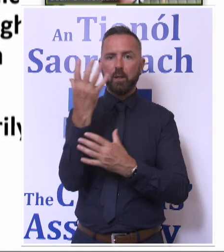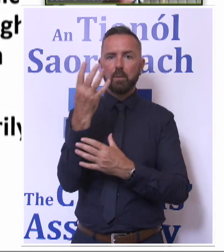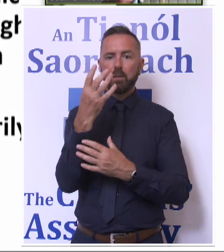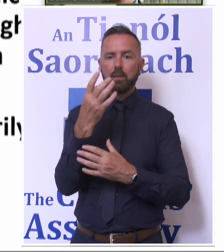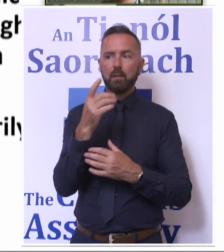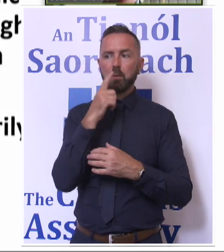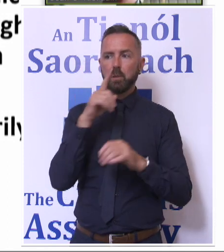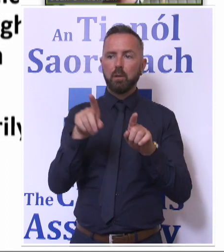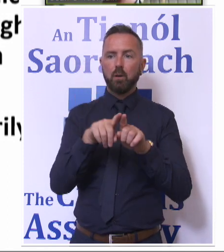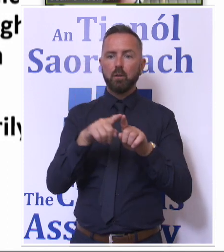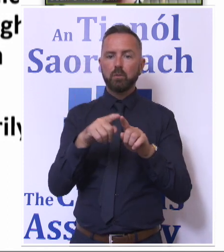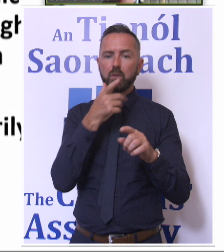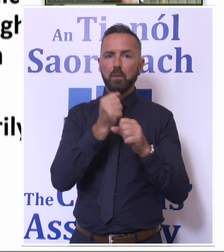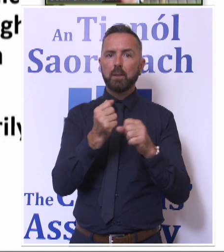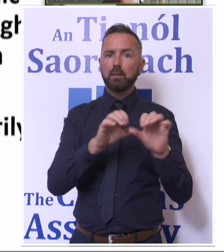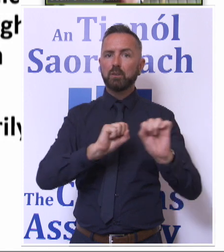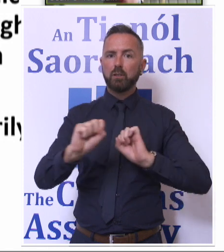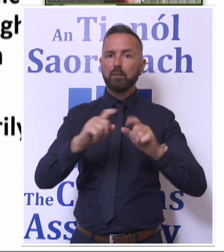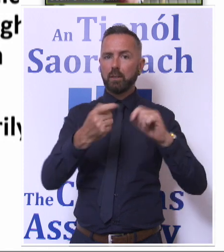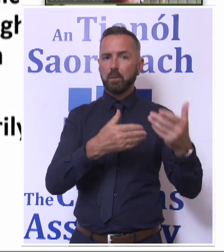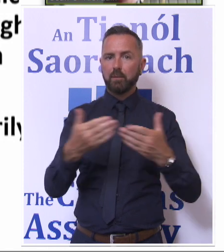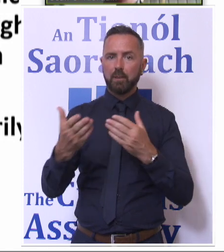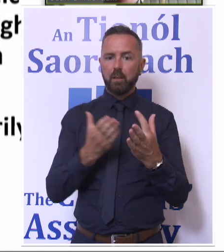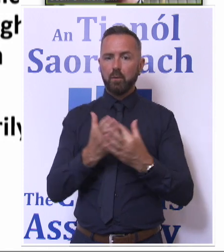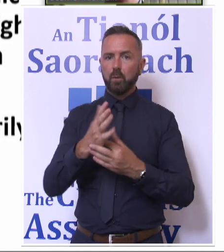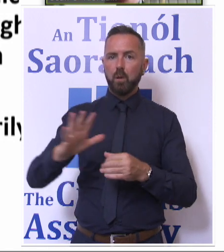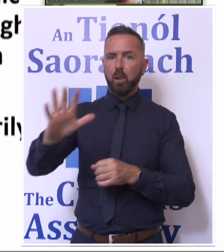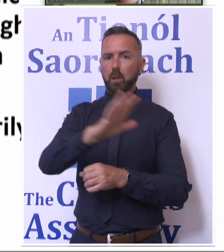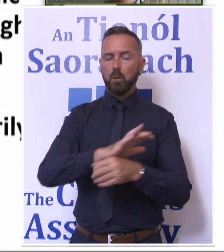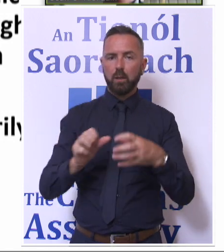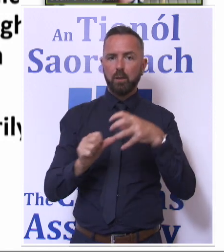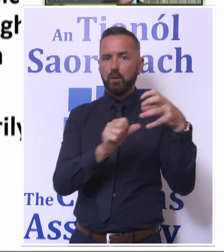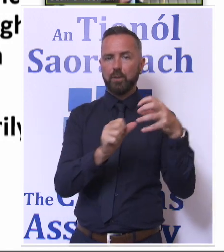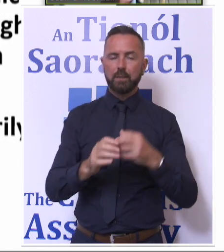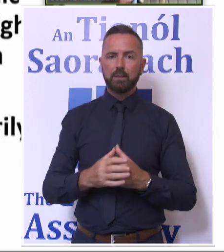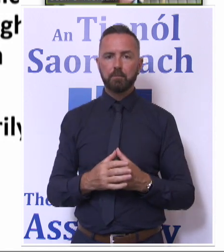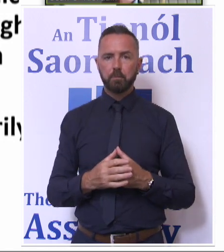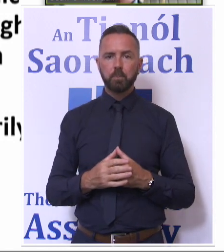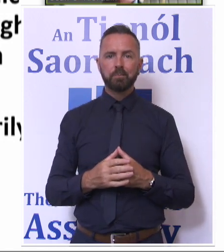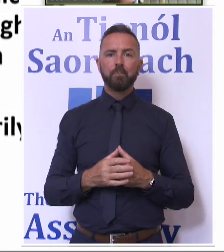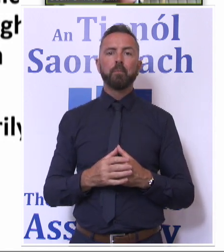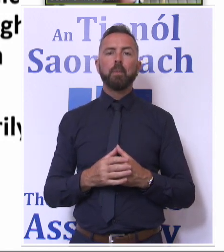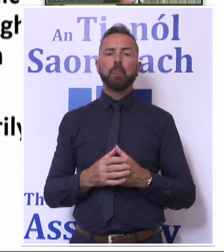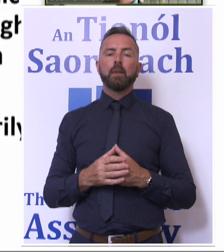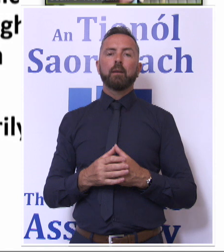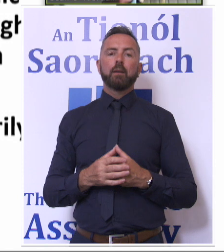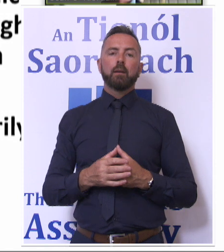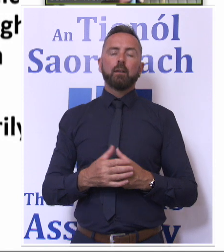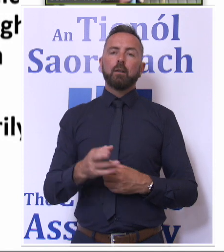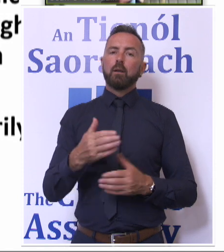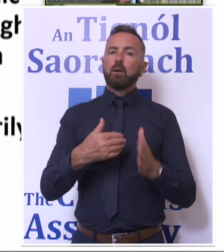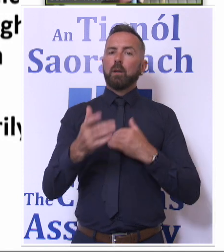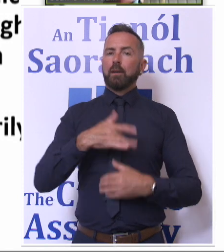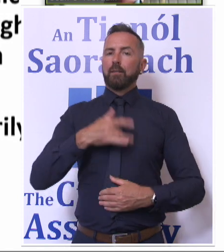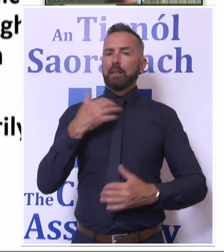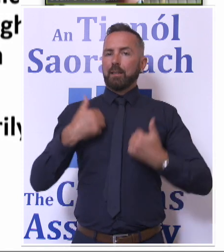immediacy of service delivery then occurring through the individual local authorities. But what is interesting there is that if